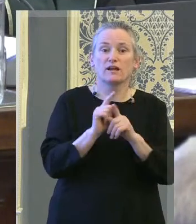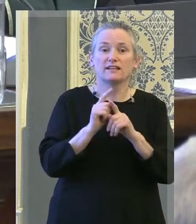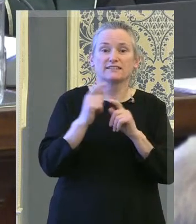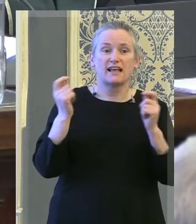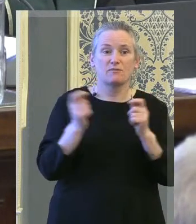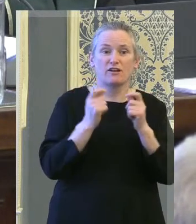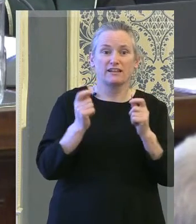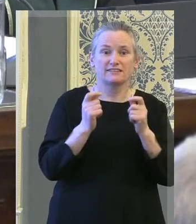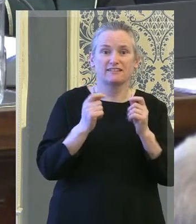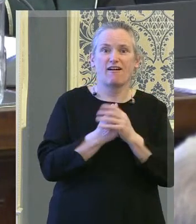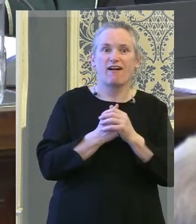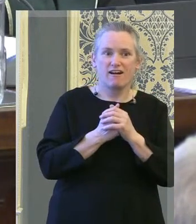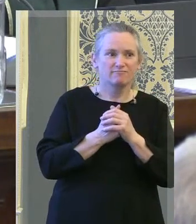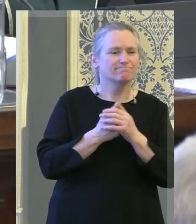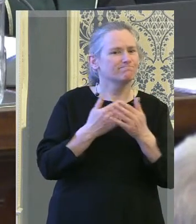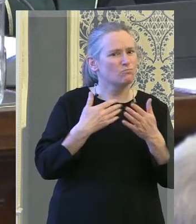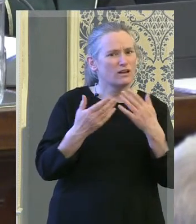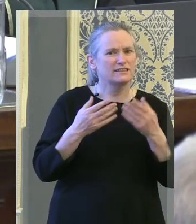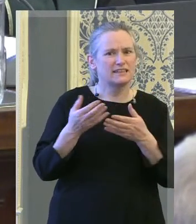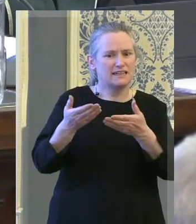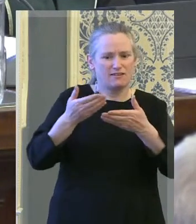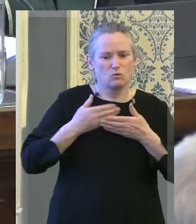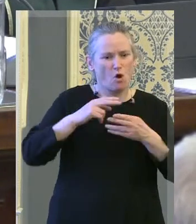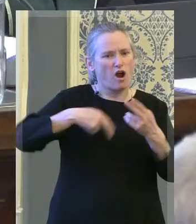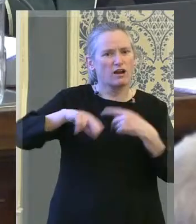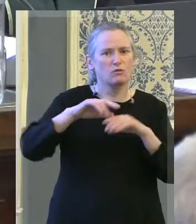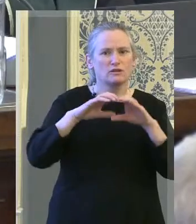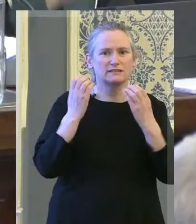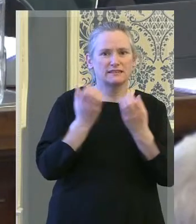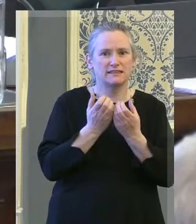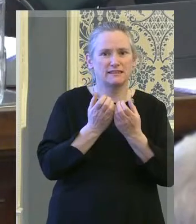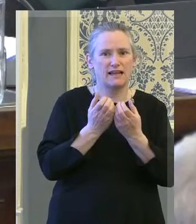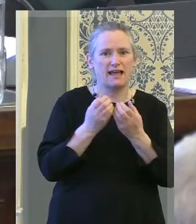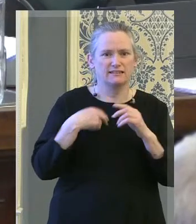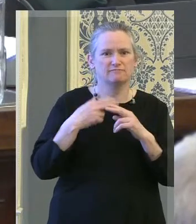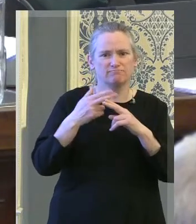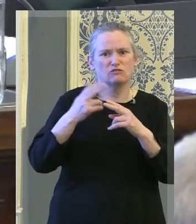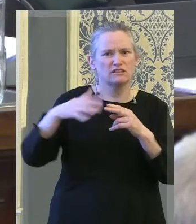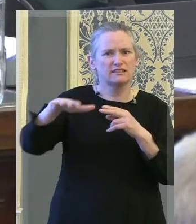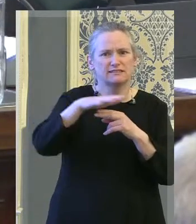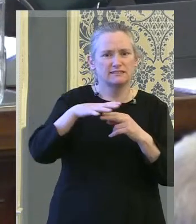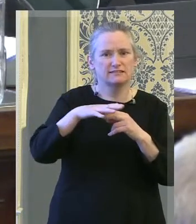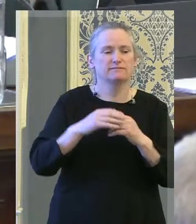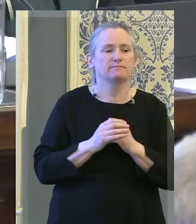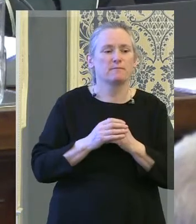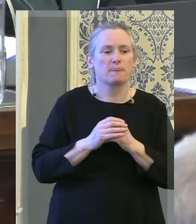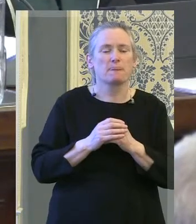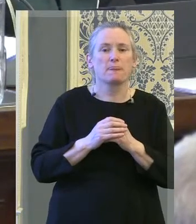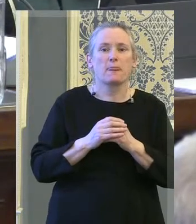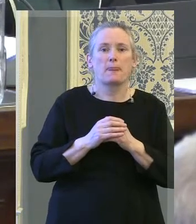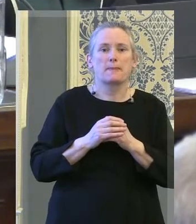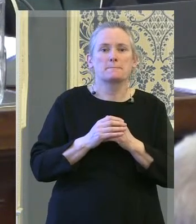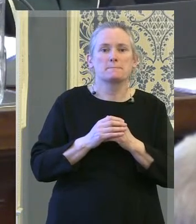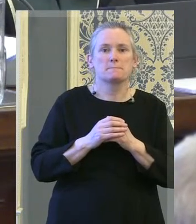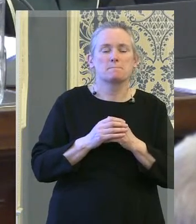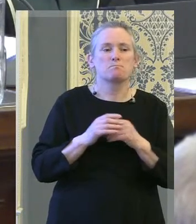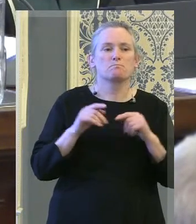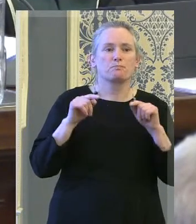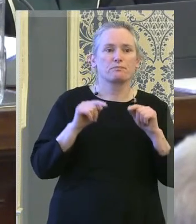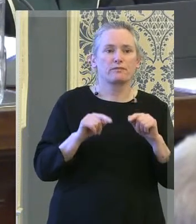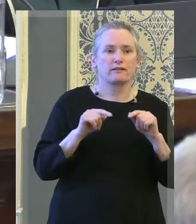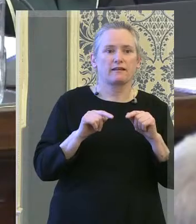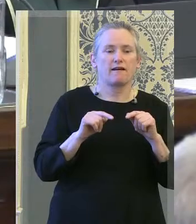the impact Gilbert has made on our community and beyond. This man, born on the 1st of